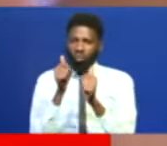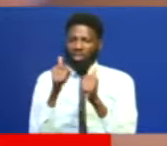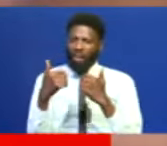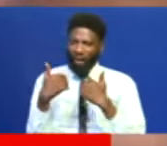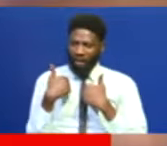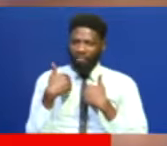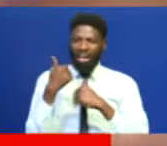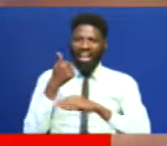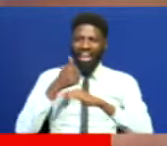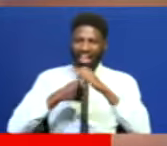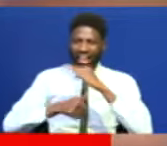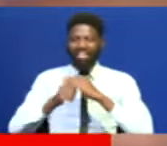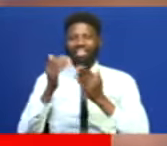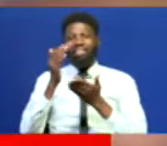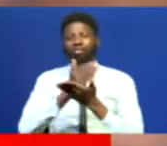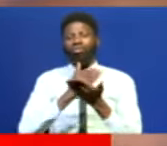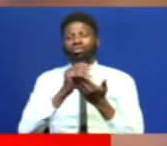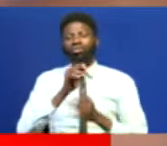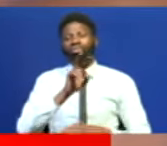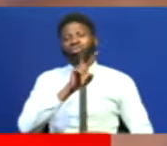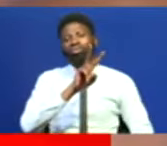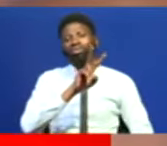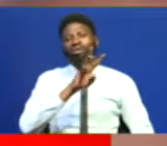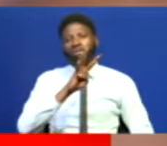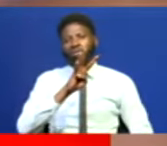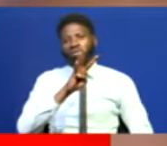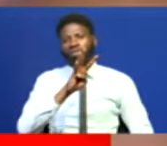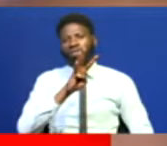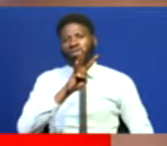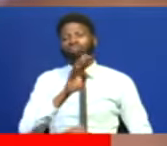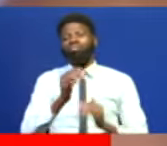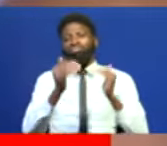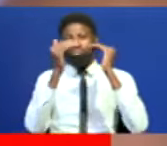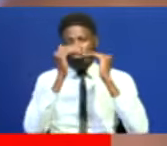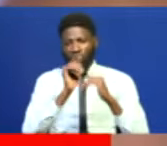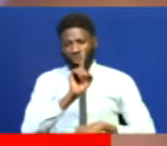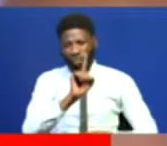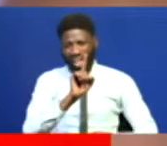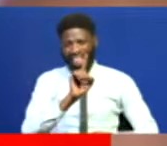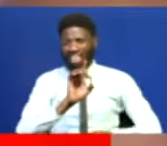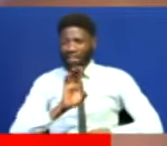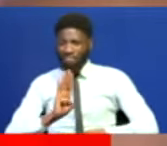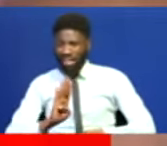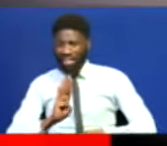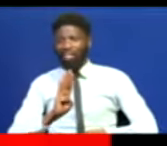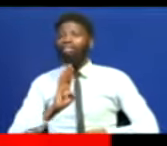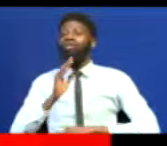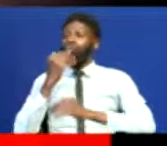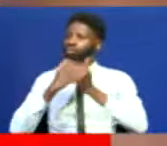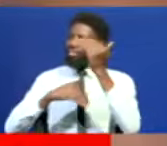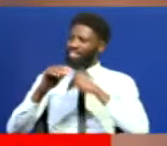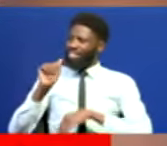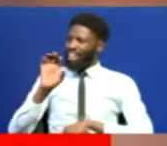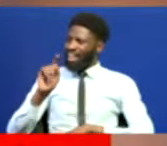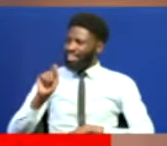24(1)(b) of the Universities Act, I, William Samoei